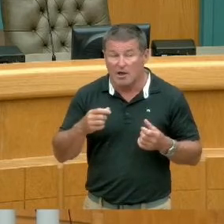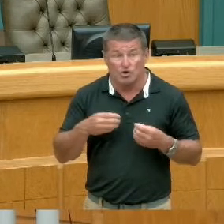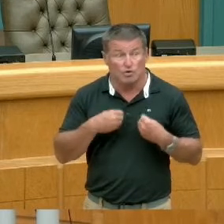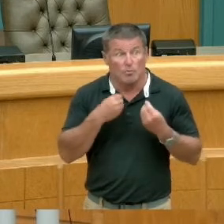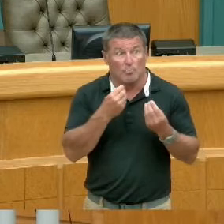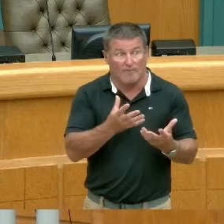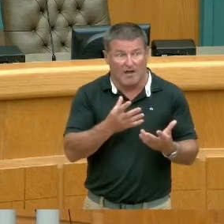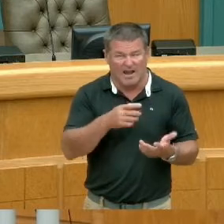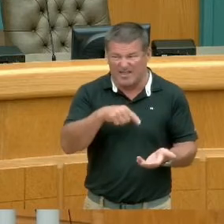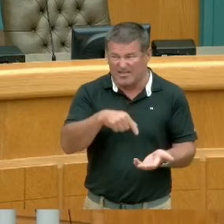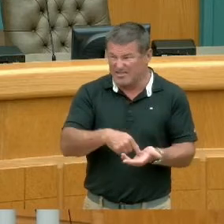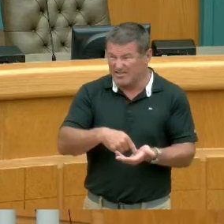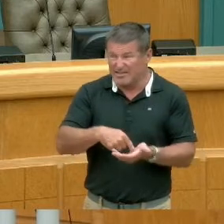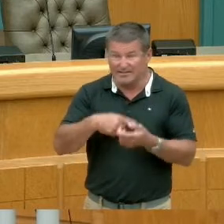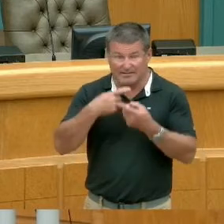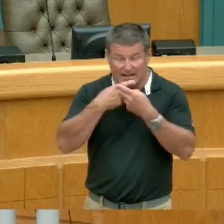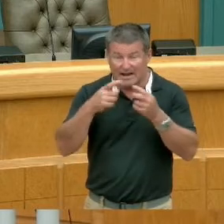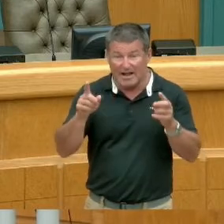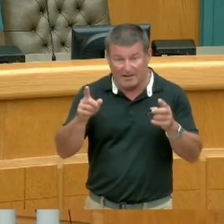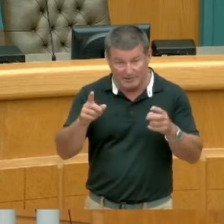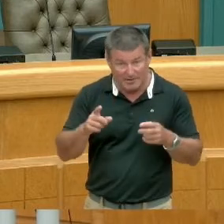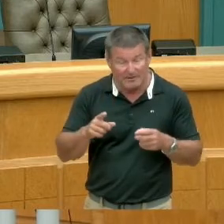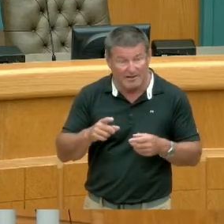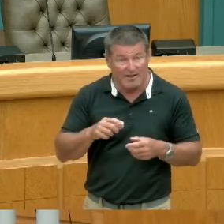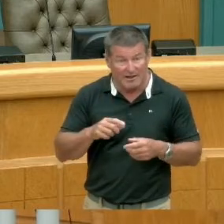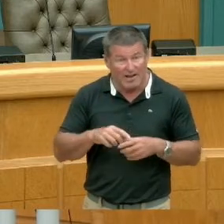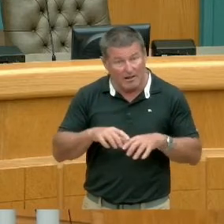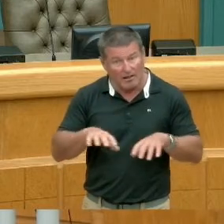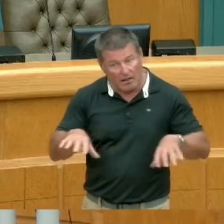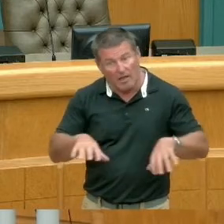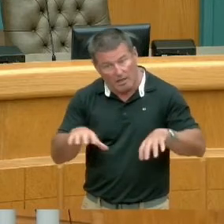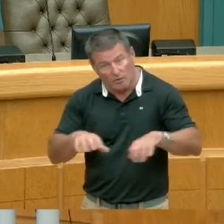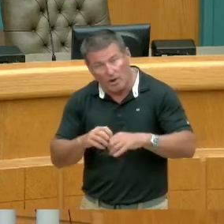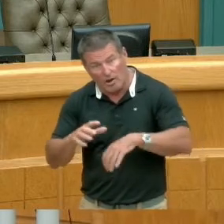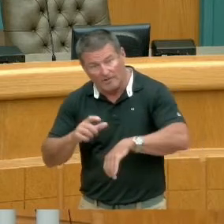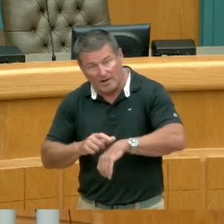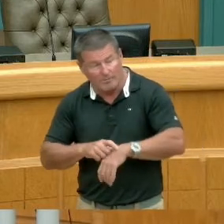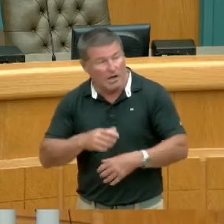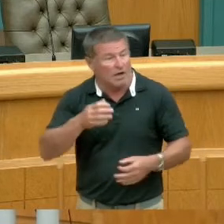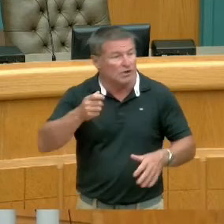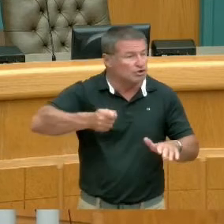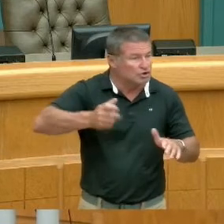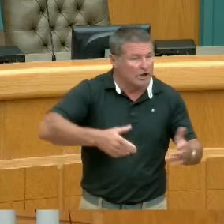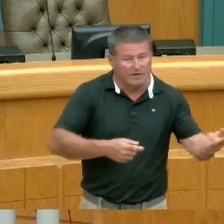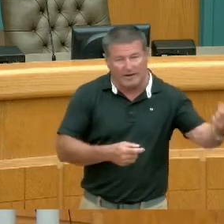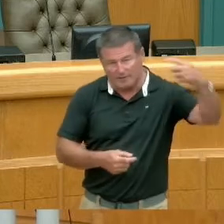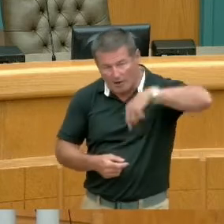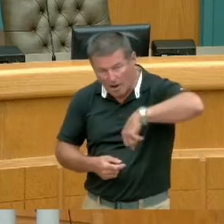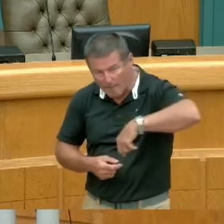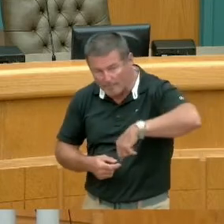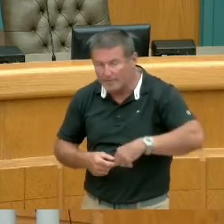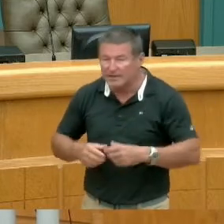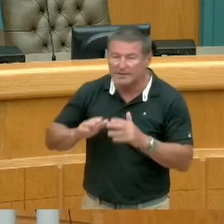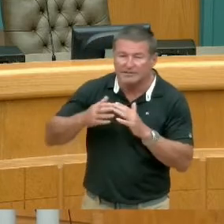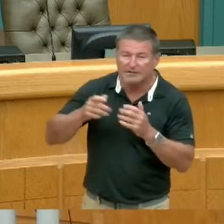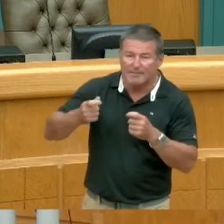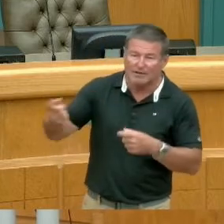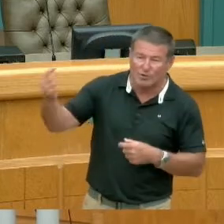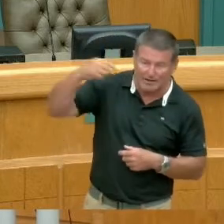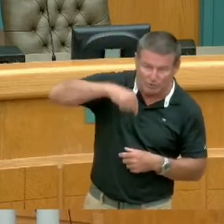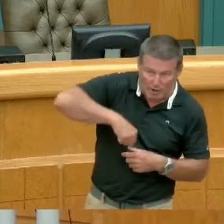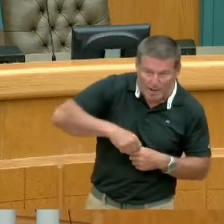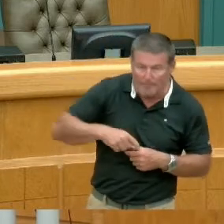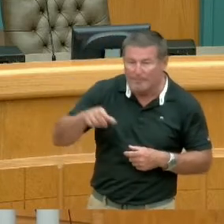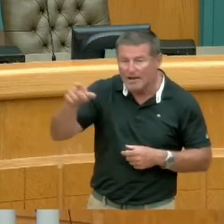information. Annette's got to leave her work at the health district. The judge has to leave her work at the courthouse. The city manager has to leave his work here at City